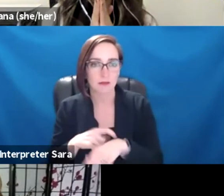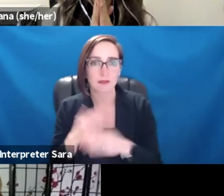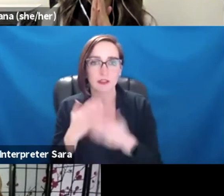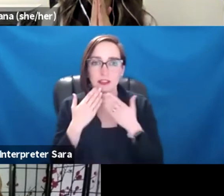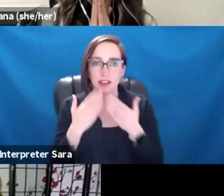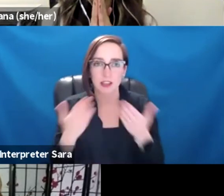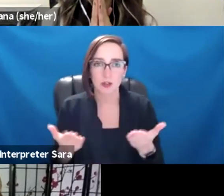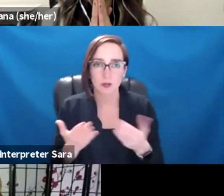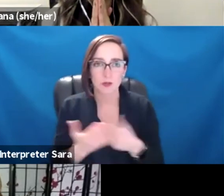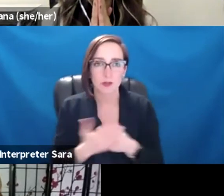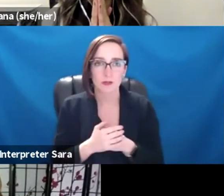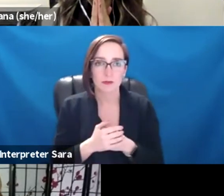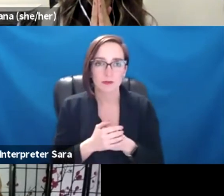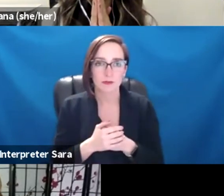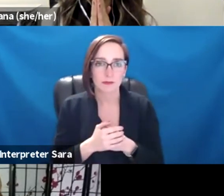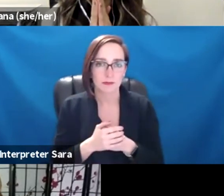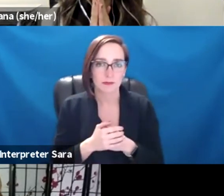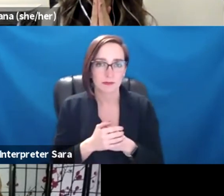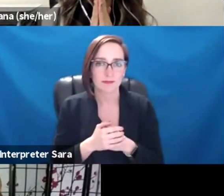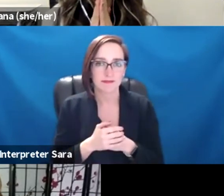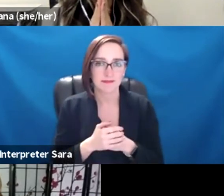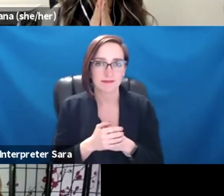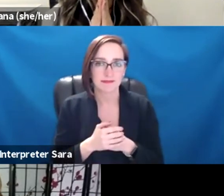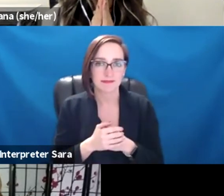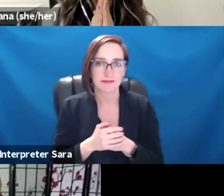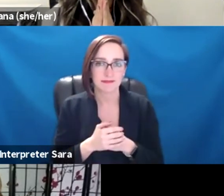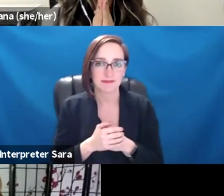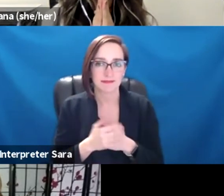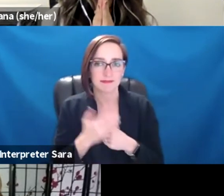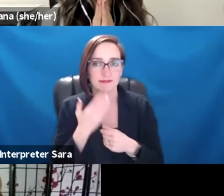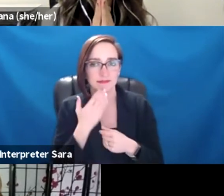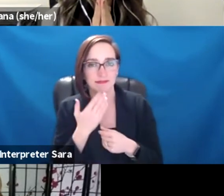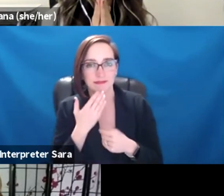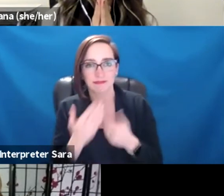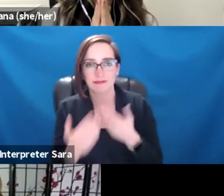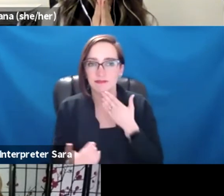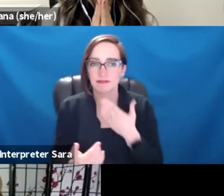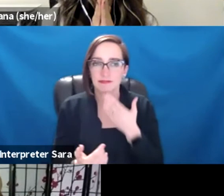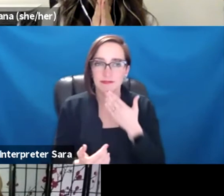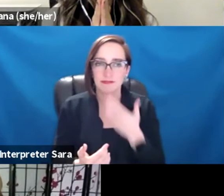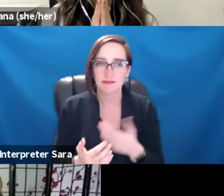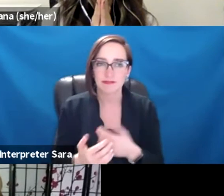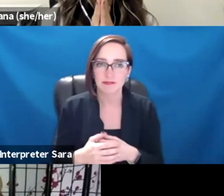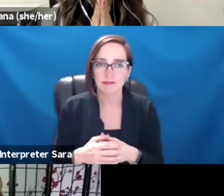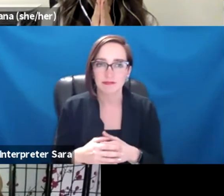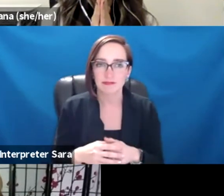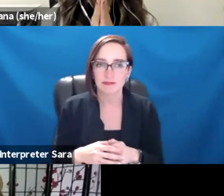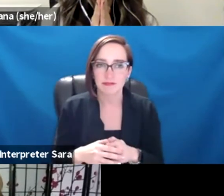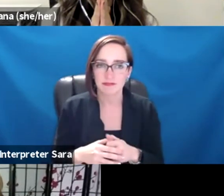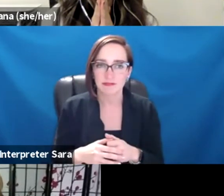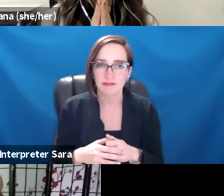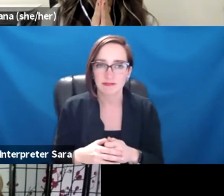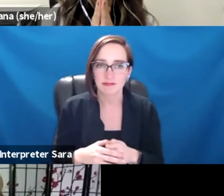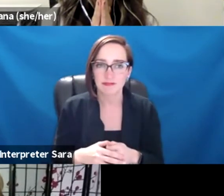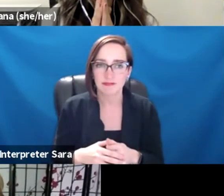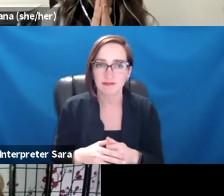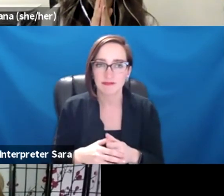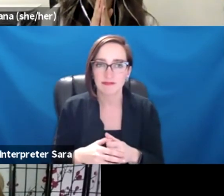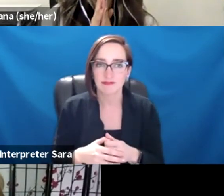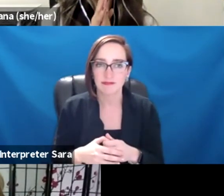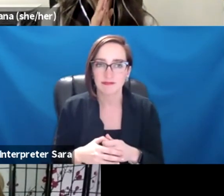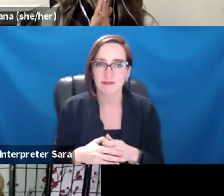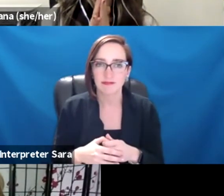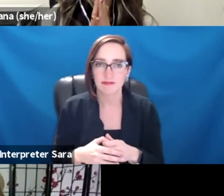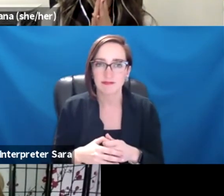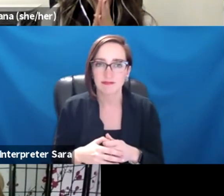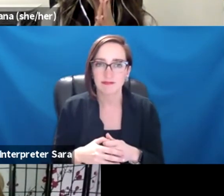you. cleansing. Thank you. Thank you. To those who put Thank you. together such powerful Thank